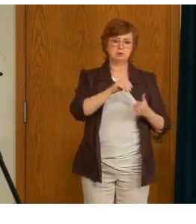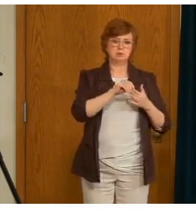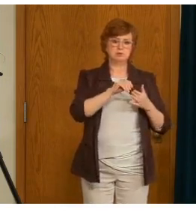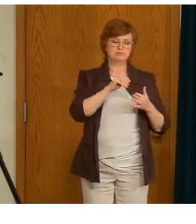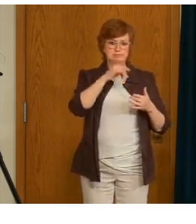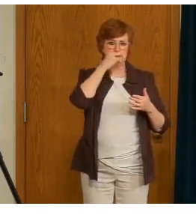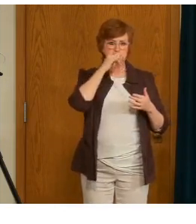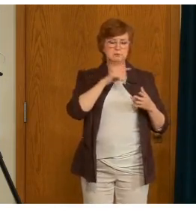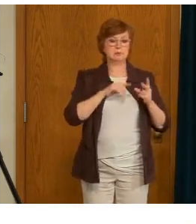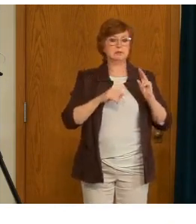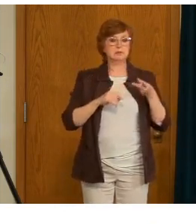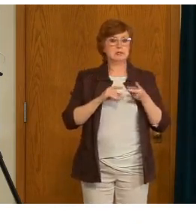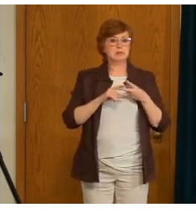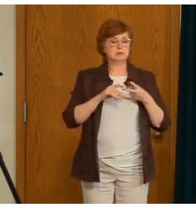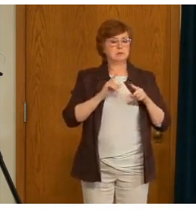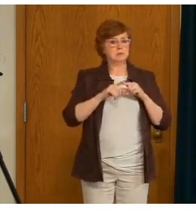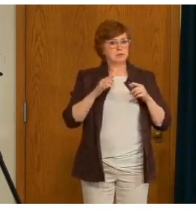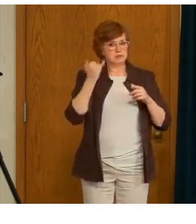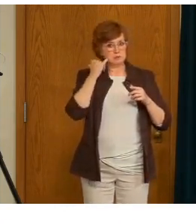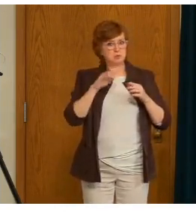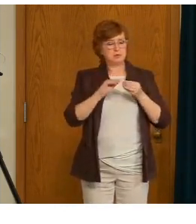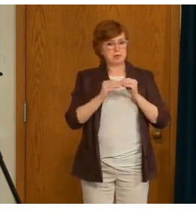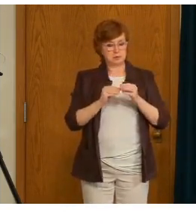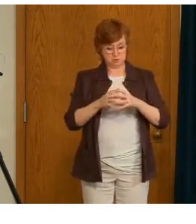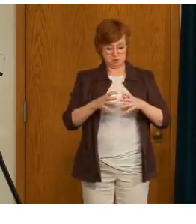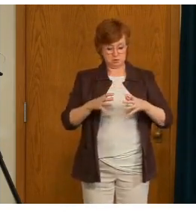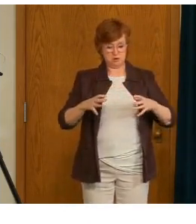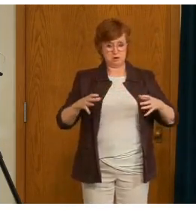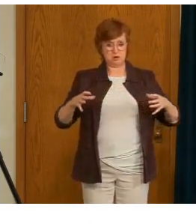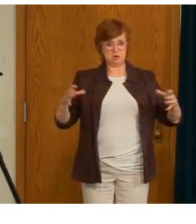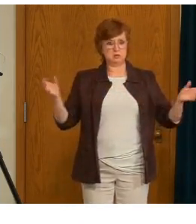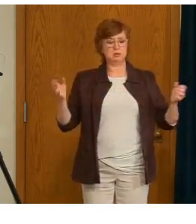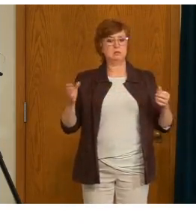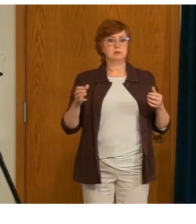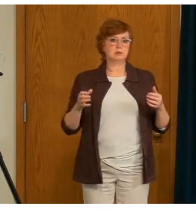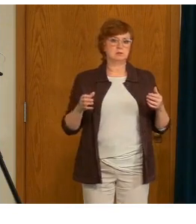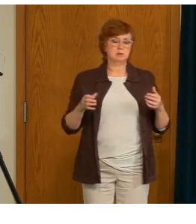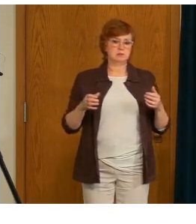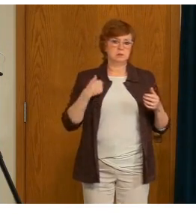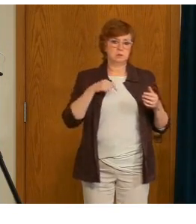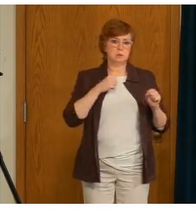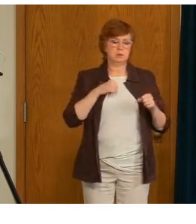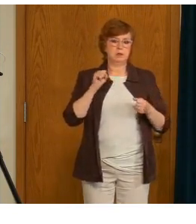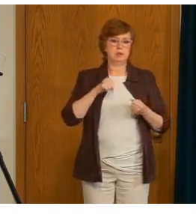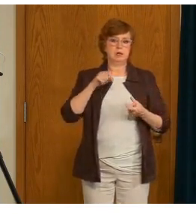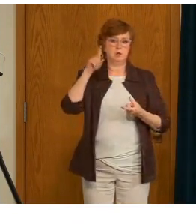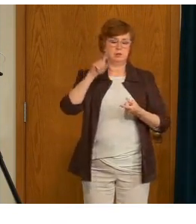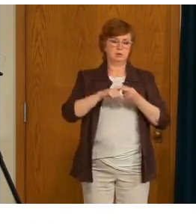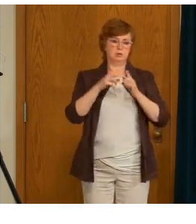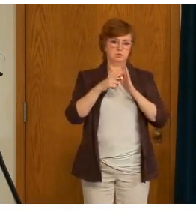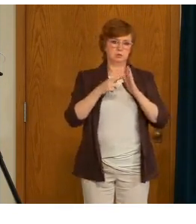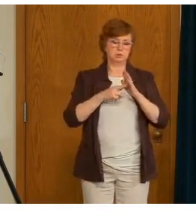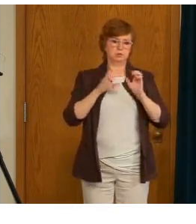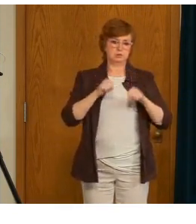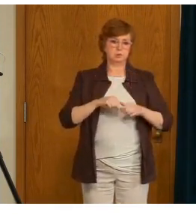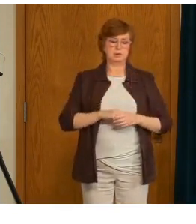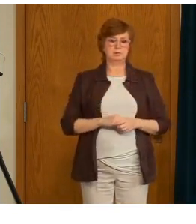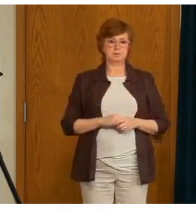uptake is, and then very quickly our second dose uptake is, the more quickly we can start